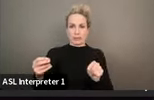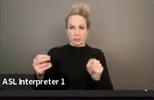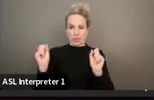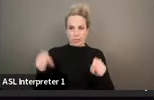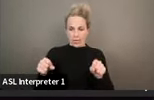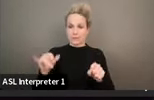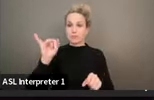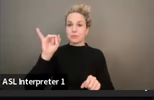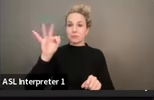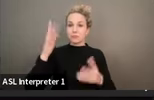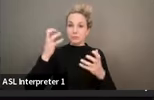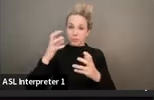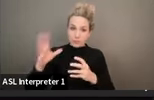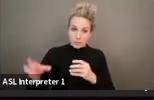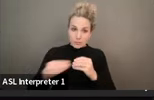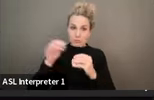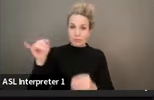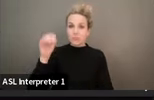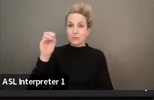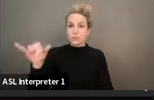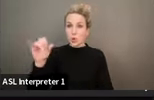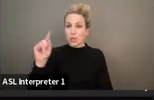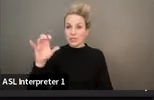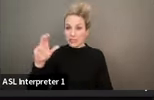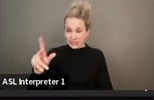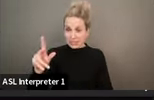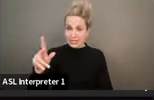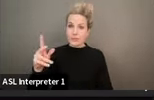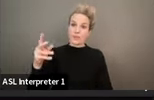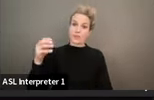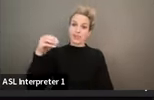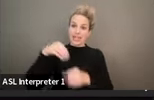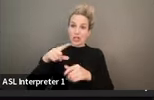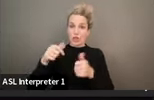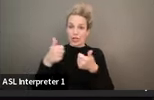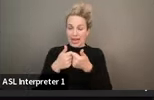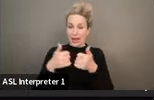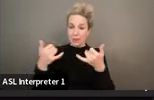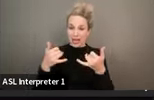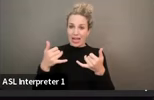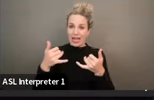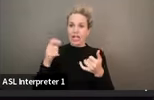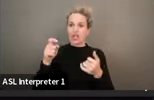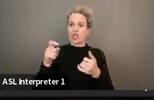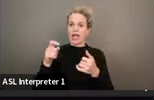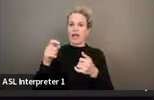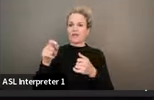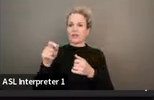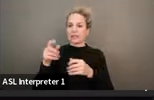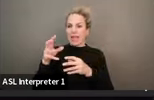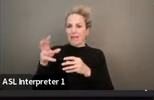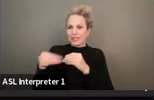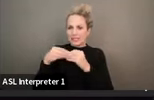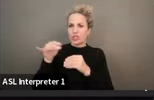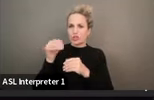If you do want the additional joystick, which you can integrate into your gameplay, it's simply a matter of flicking that additional joystick